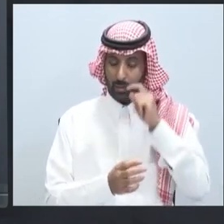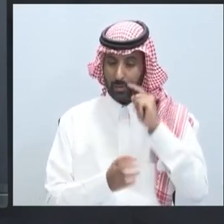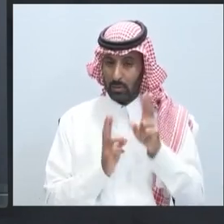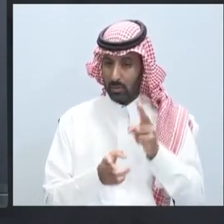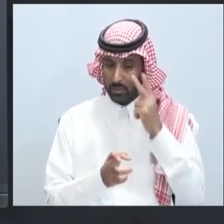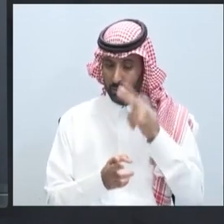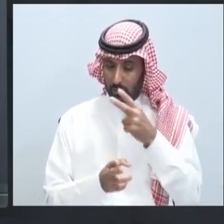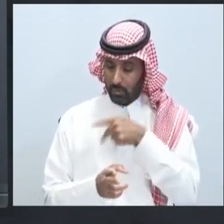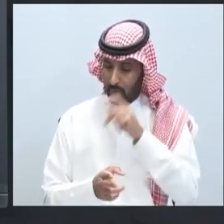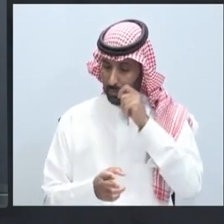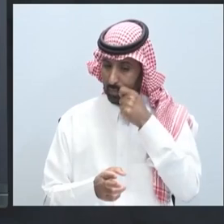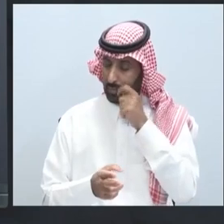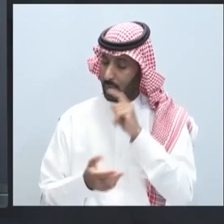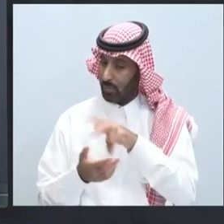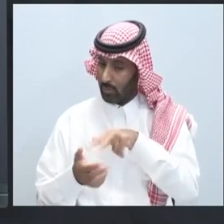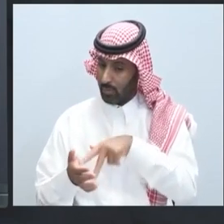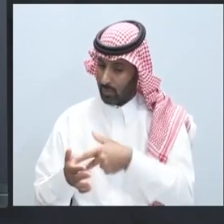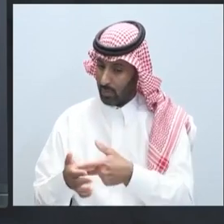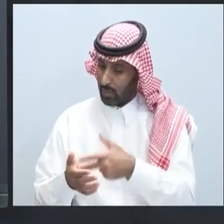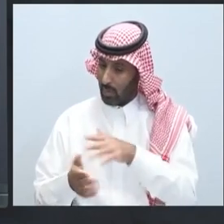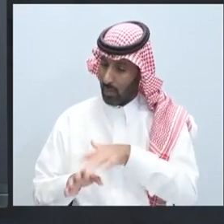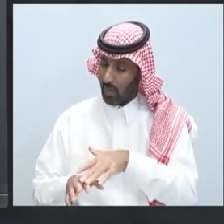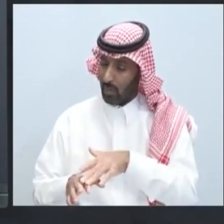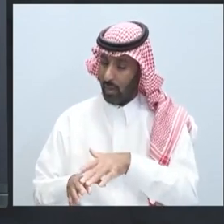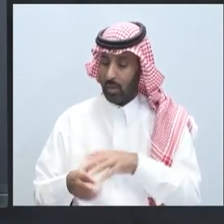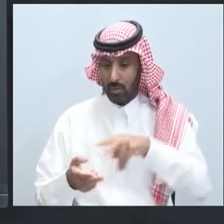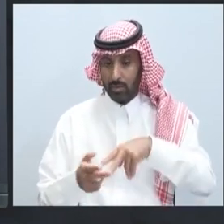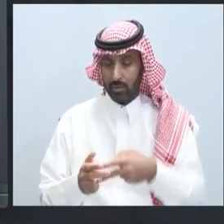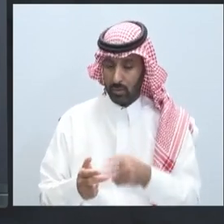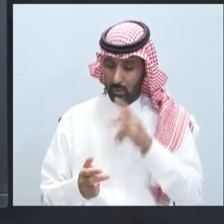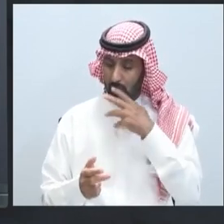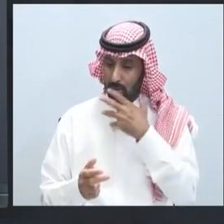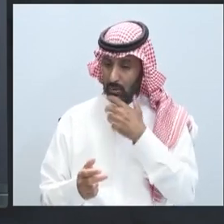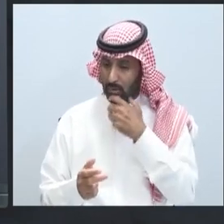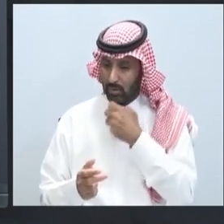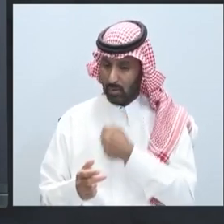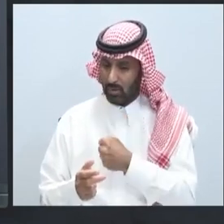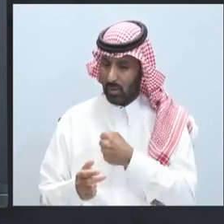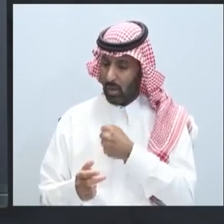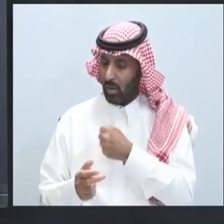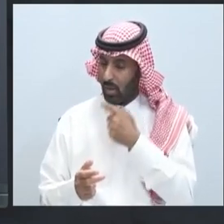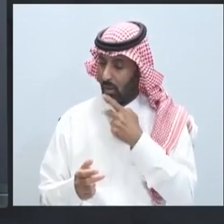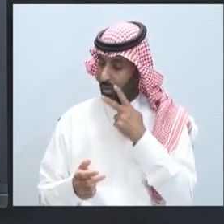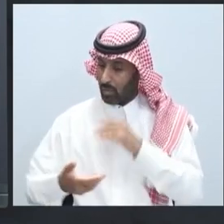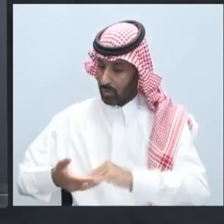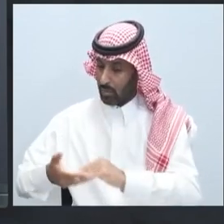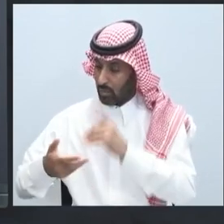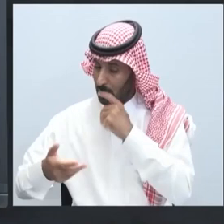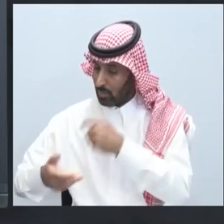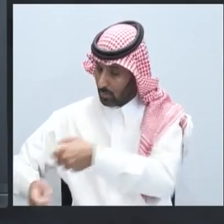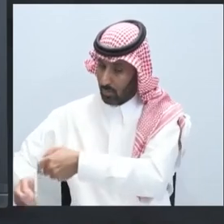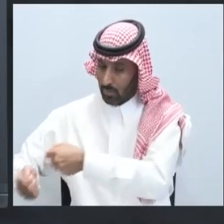and you see an old man falling on the floor, maybe he tripped on something, what do you do? Do you help the old